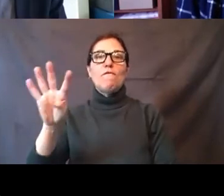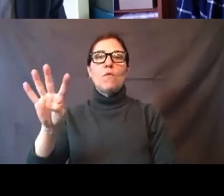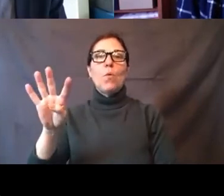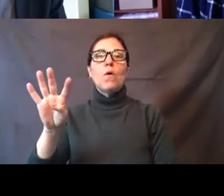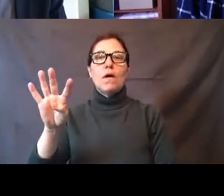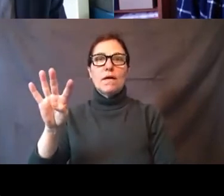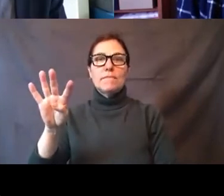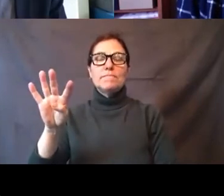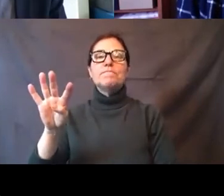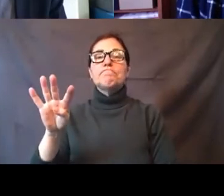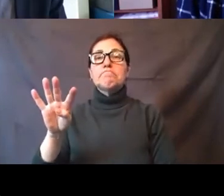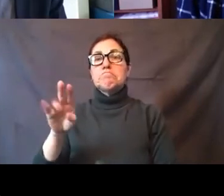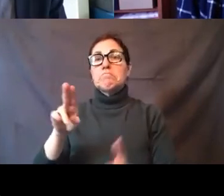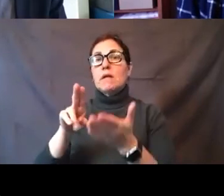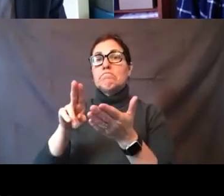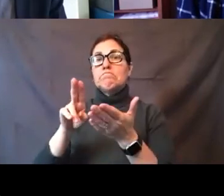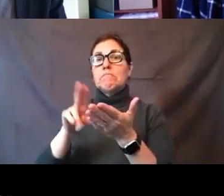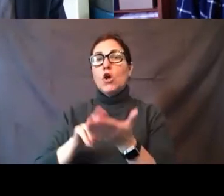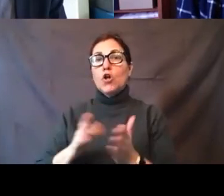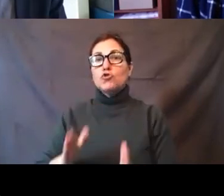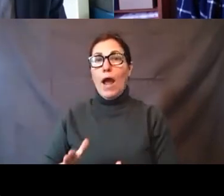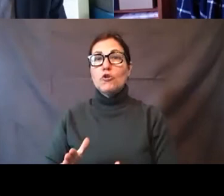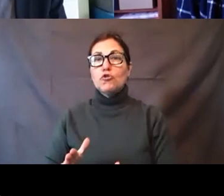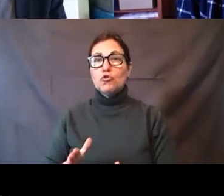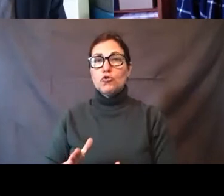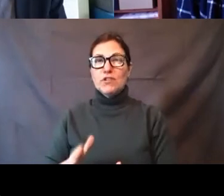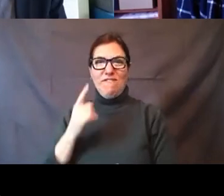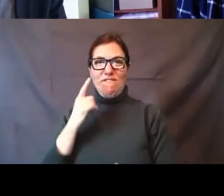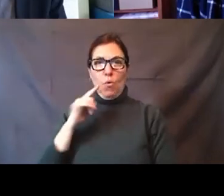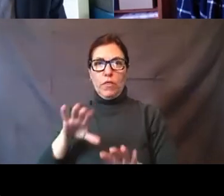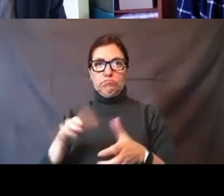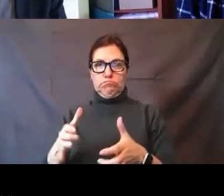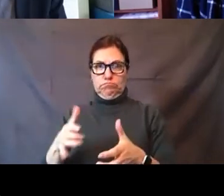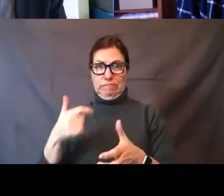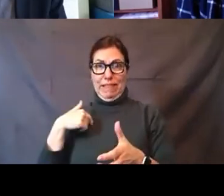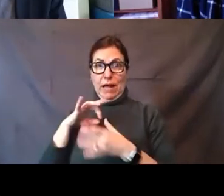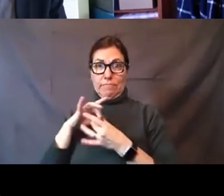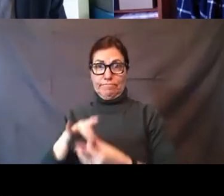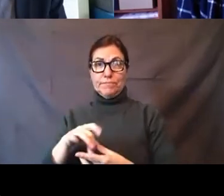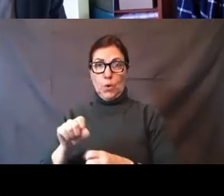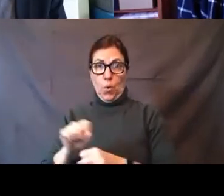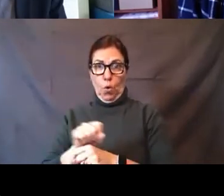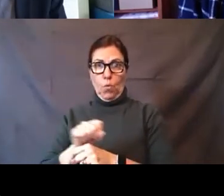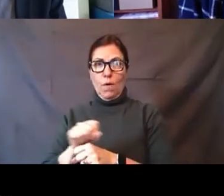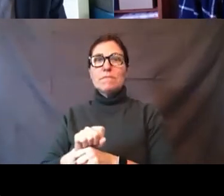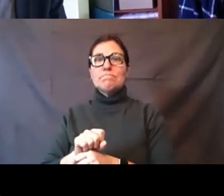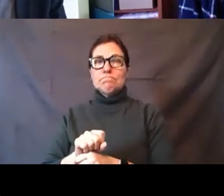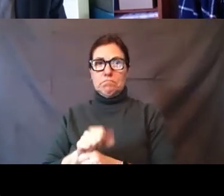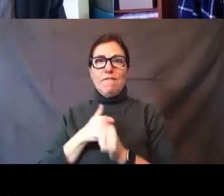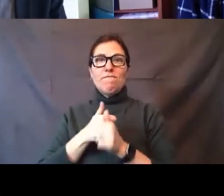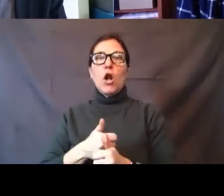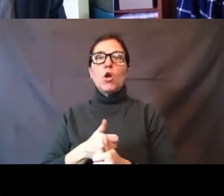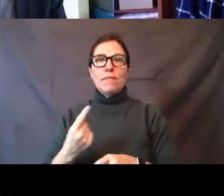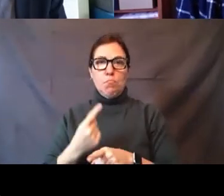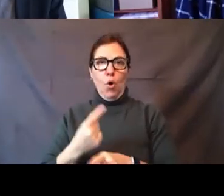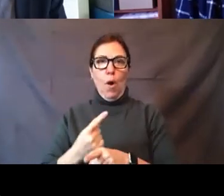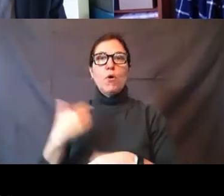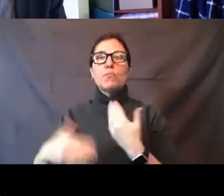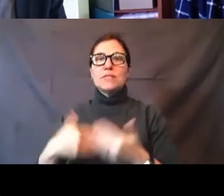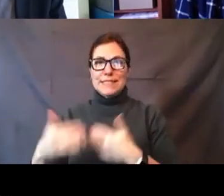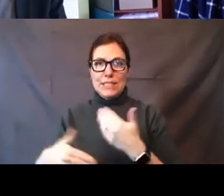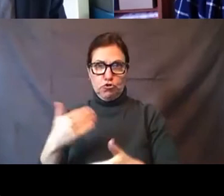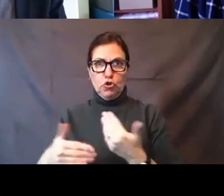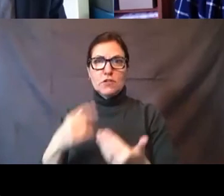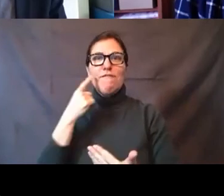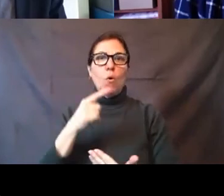The contractors of the organization that I work for follow the proper procedures and adhere to the rules of permitting, licensing,